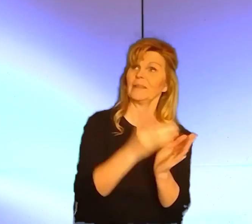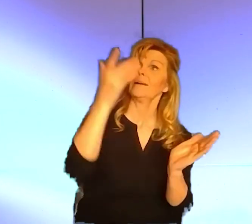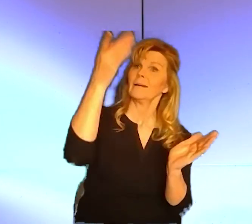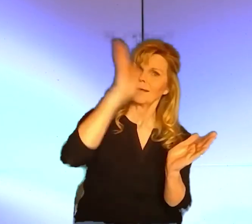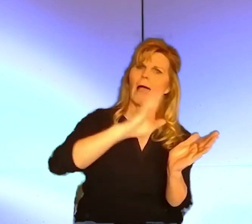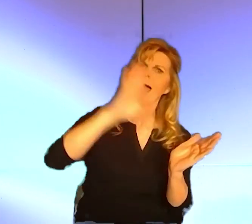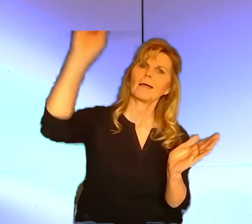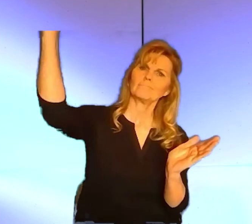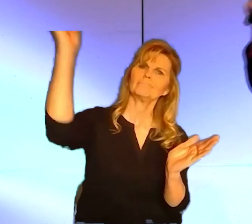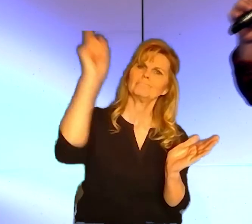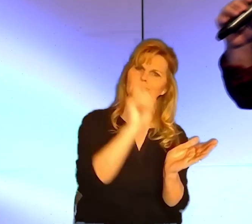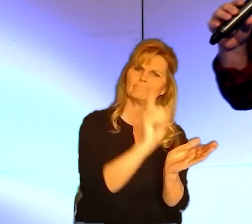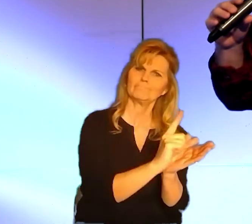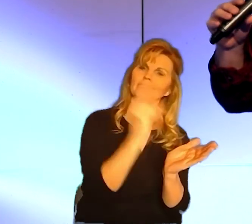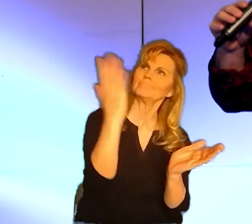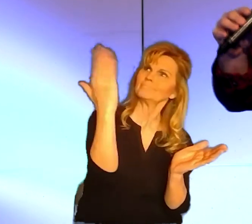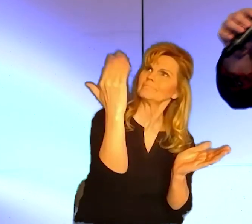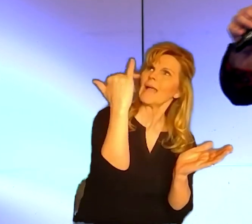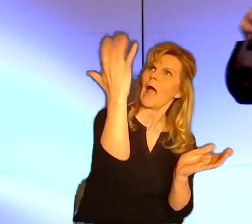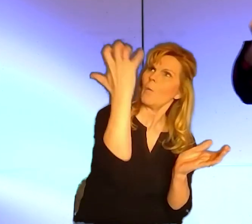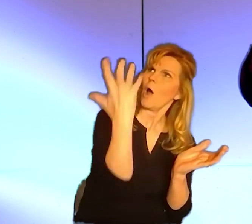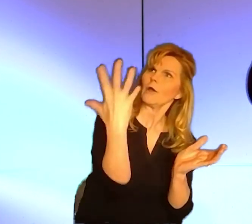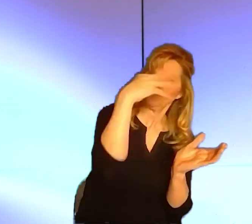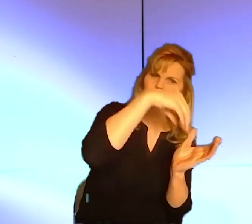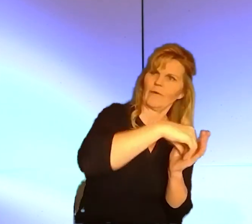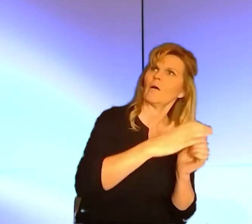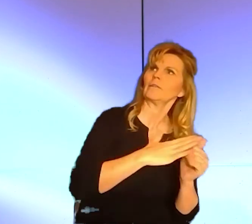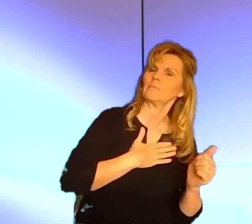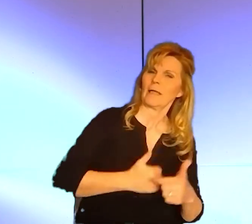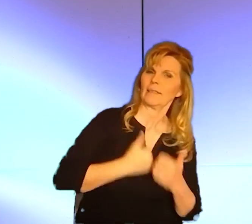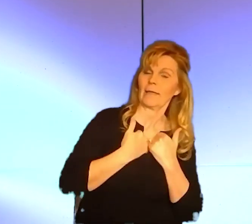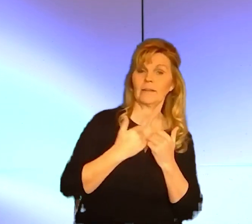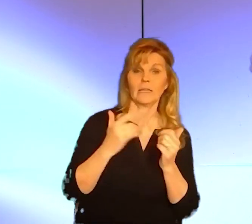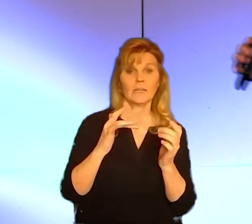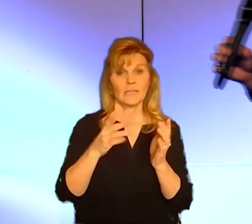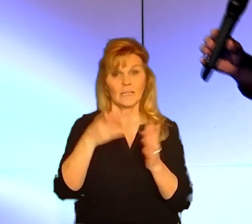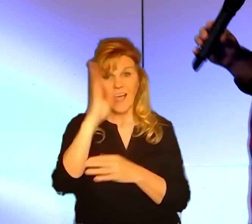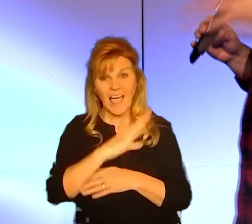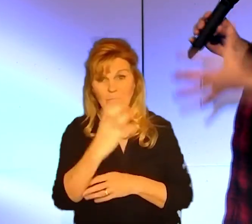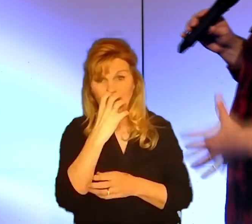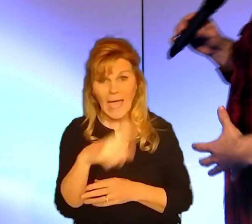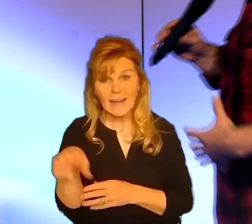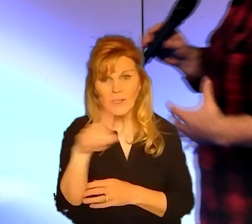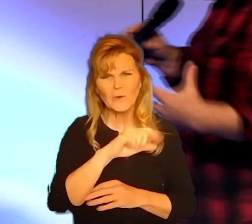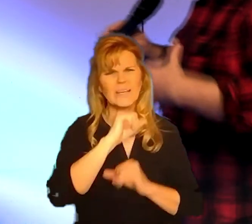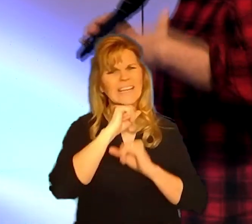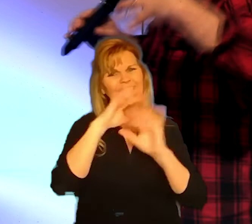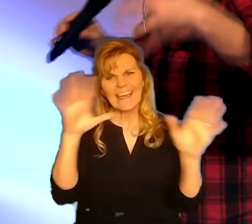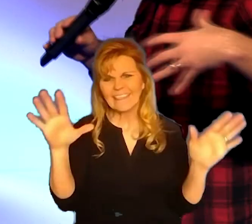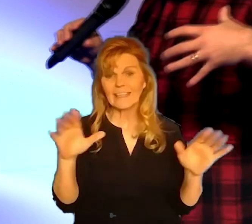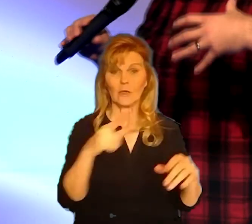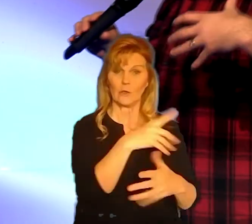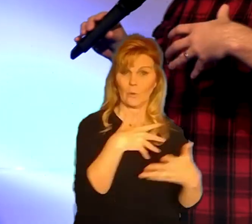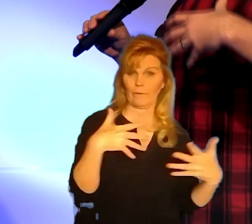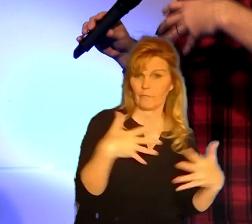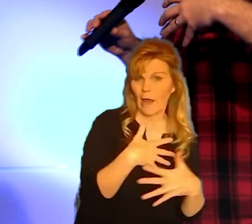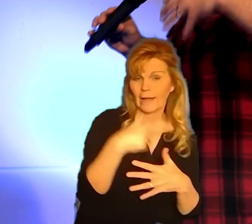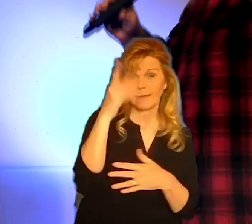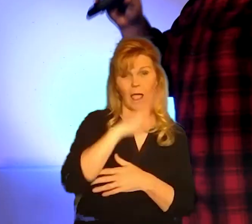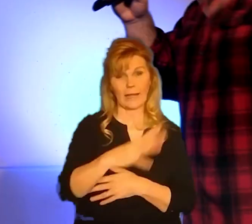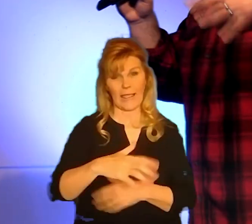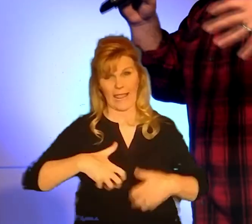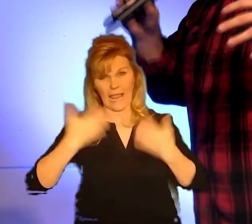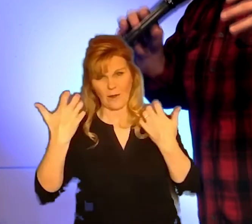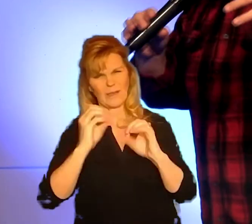part of your life. He has a plan for you. He loves you. He's not mad at you for being afraid. He's not angry with you. He